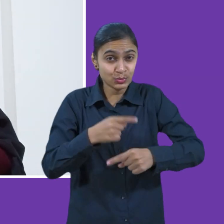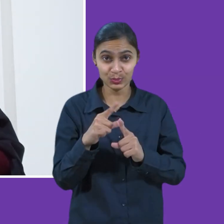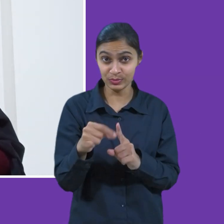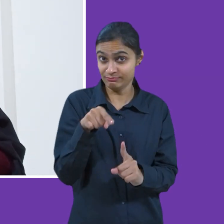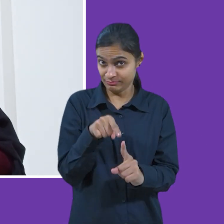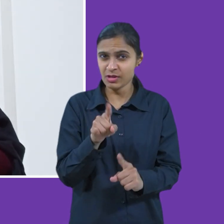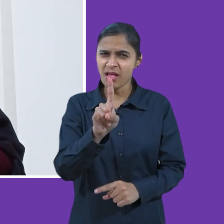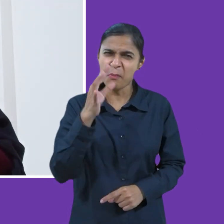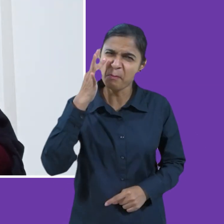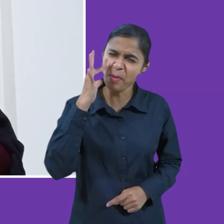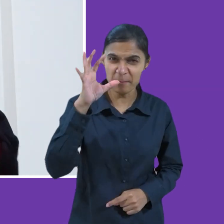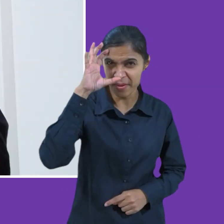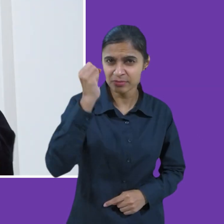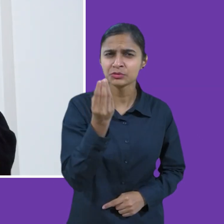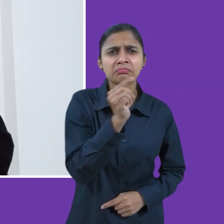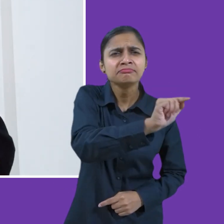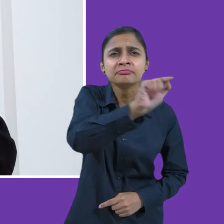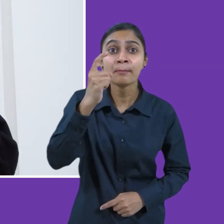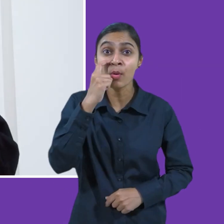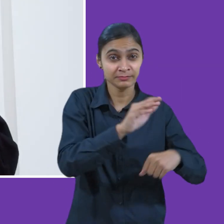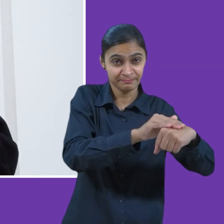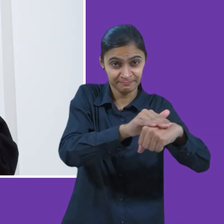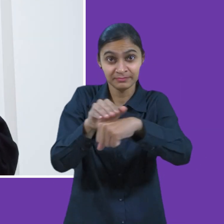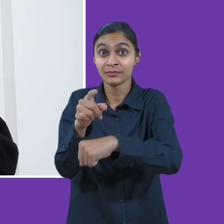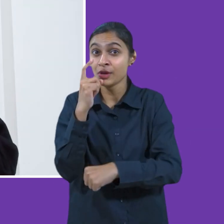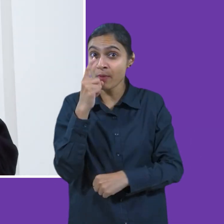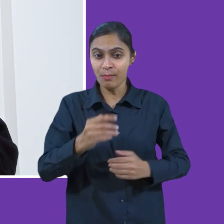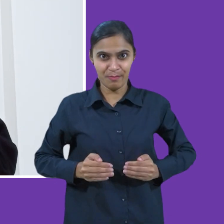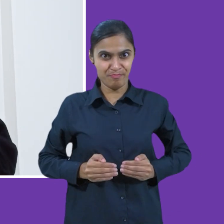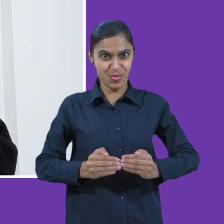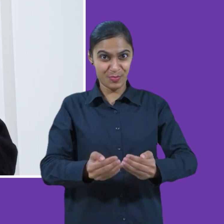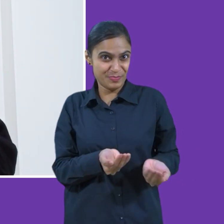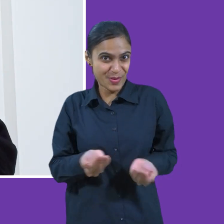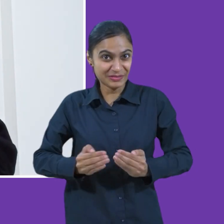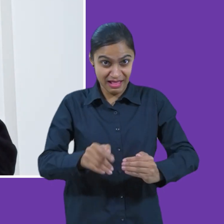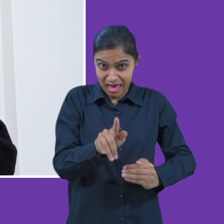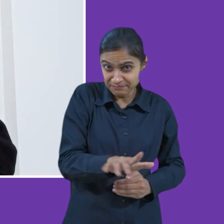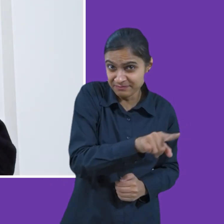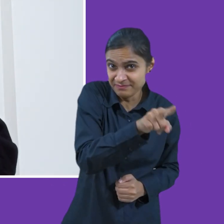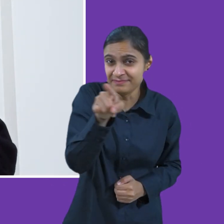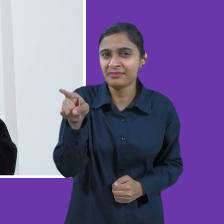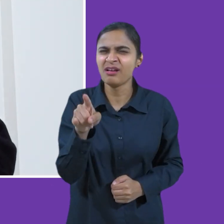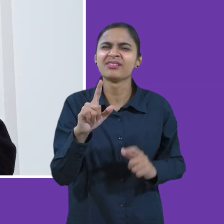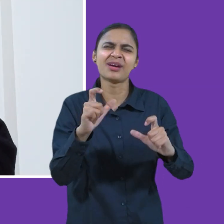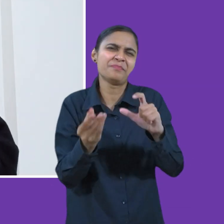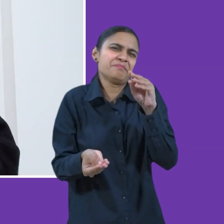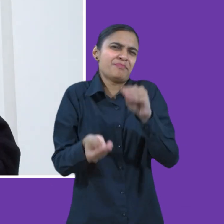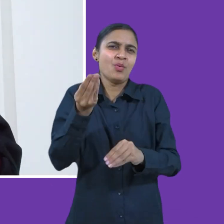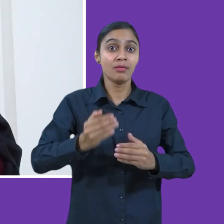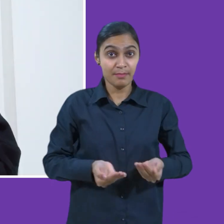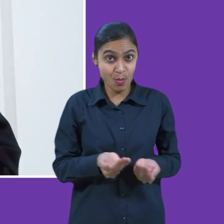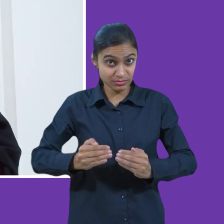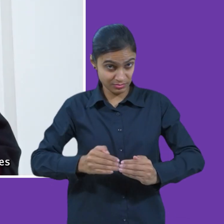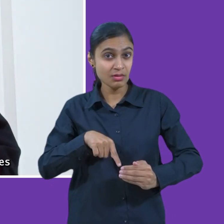spoke about lifestyle event, like one more thing I want to touch is that in terms of women who undergo